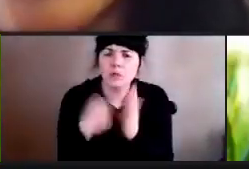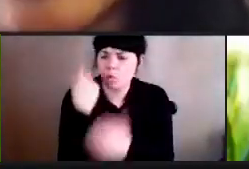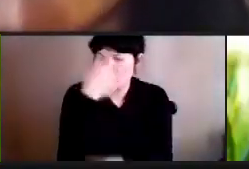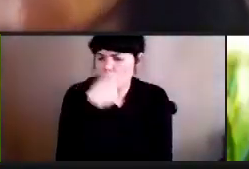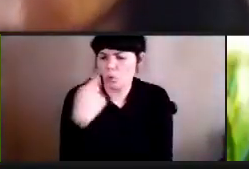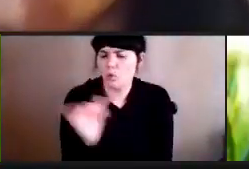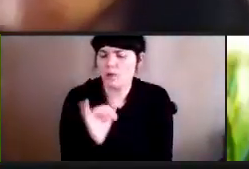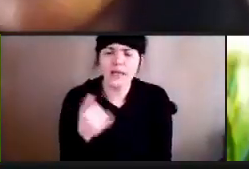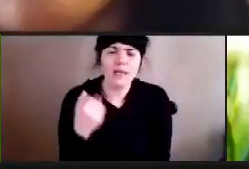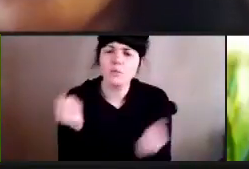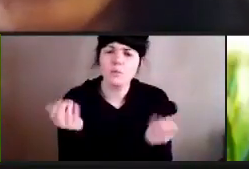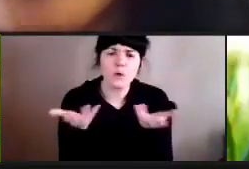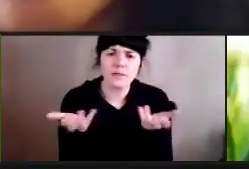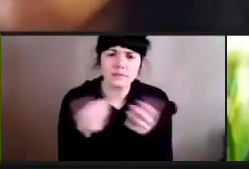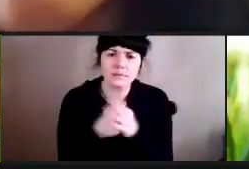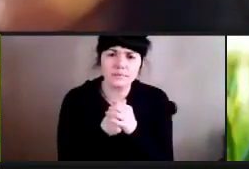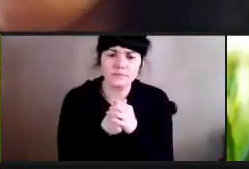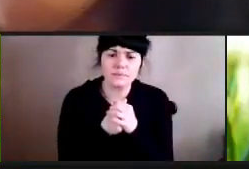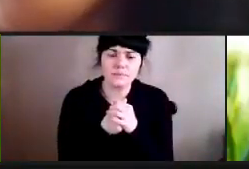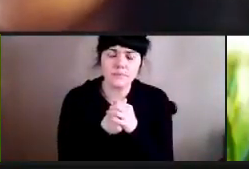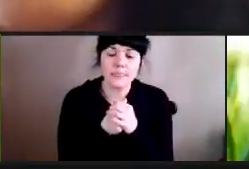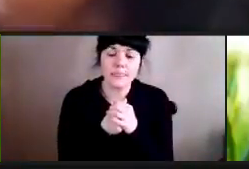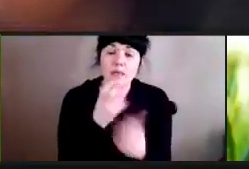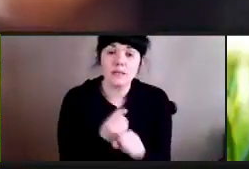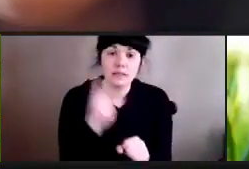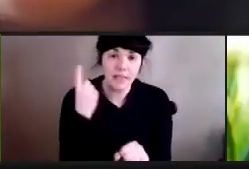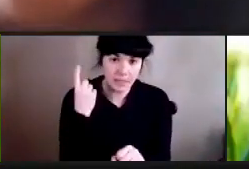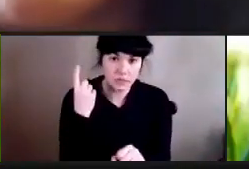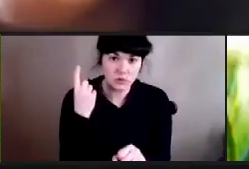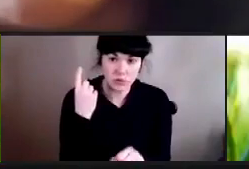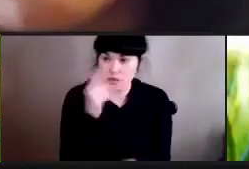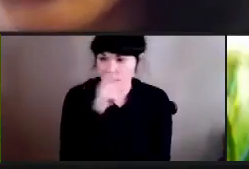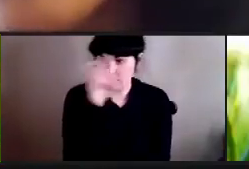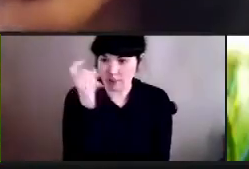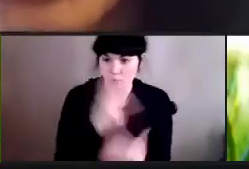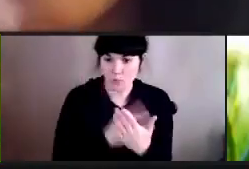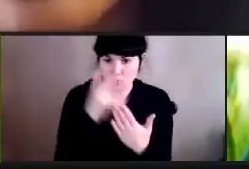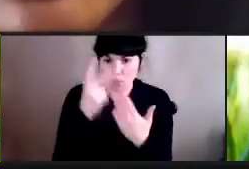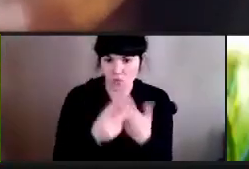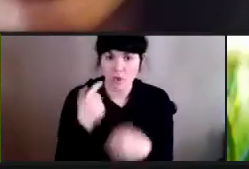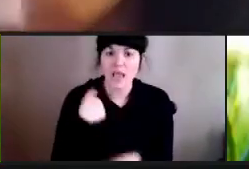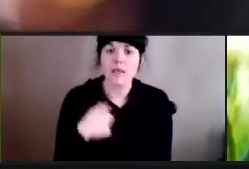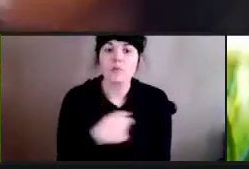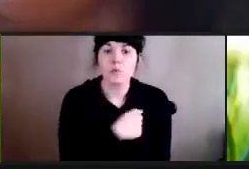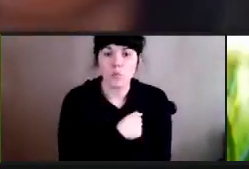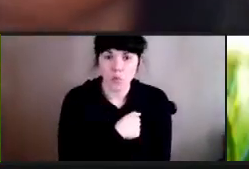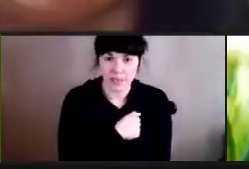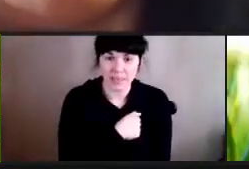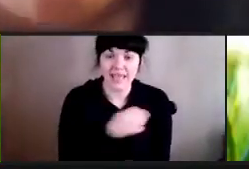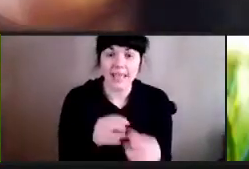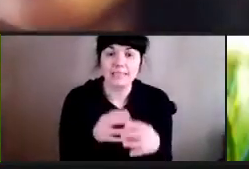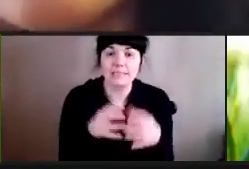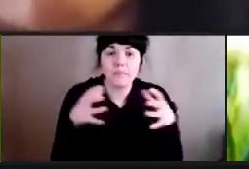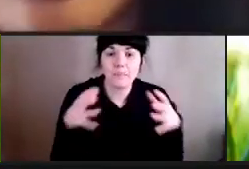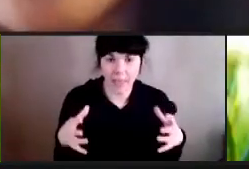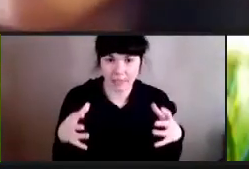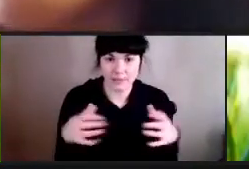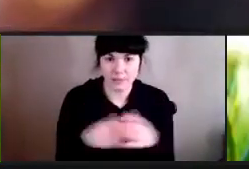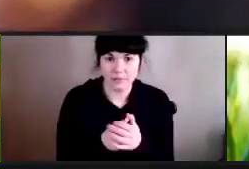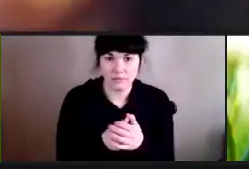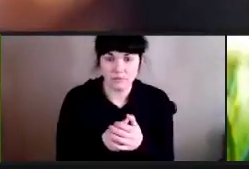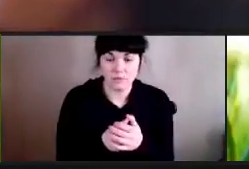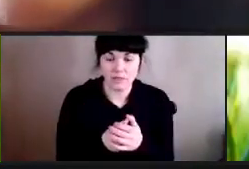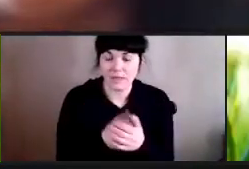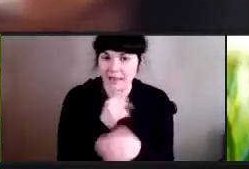expanded during summer programming where we didn't just do remediation or course or grade recovery, but we did enrichment, we did